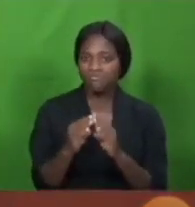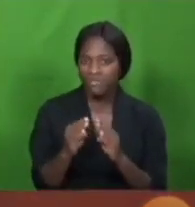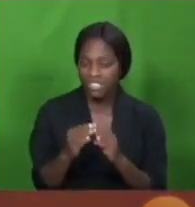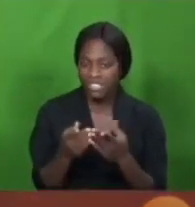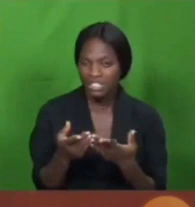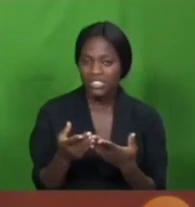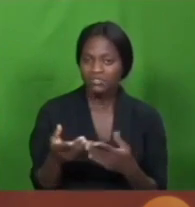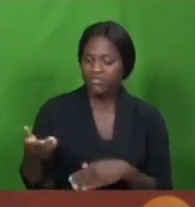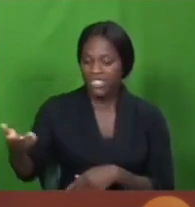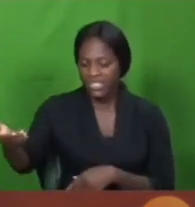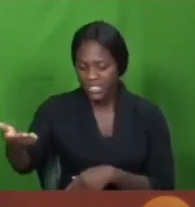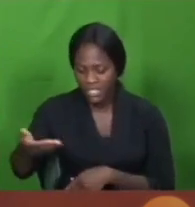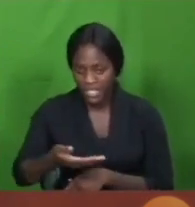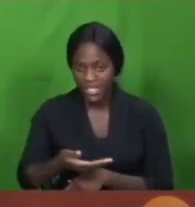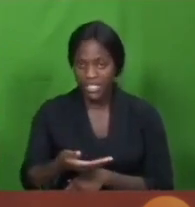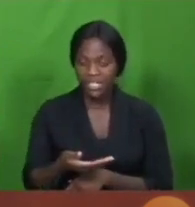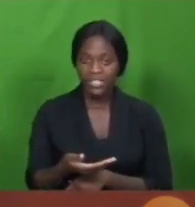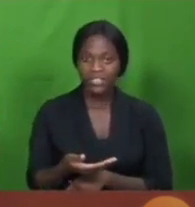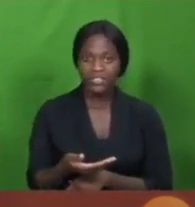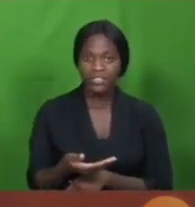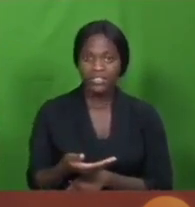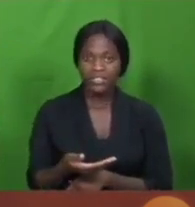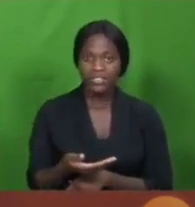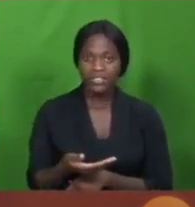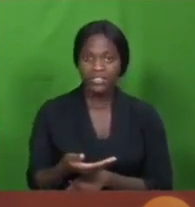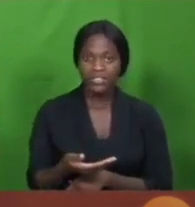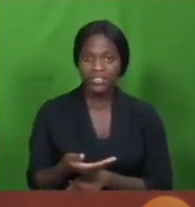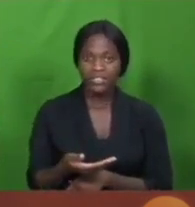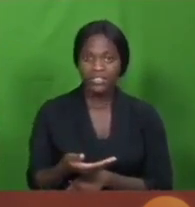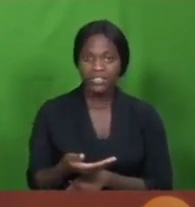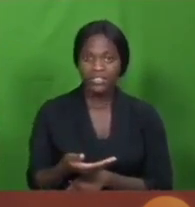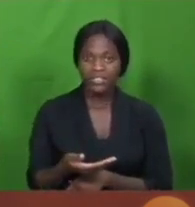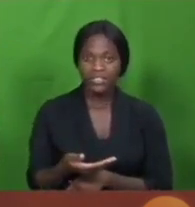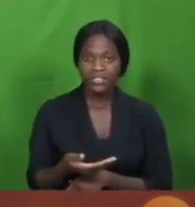to invite the relevant institutions,